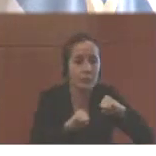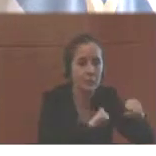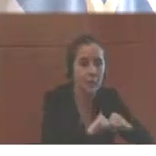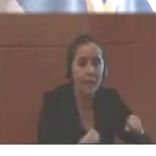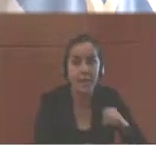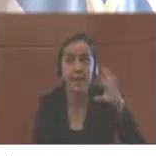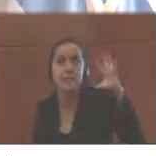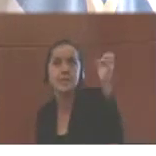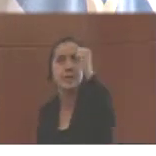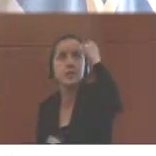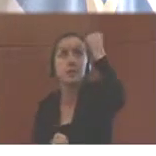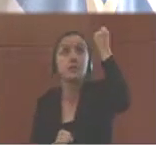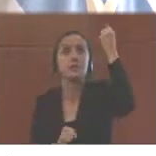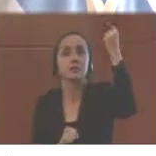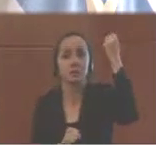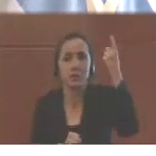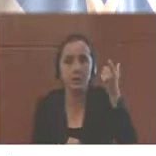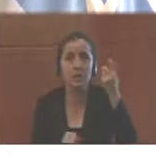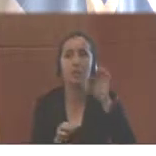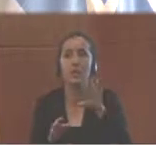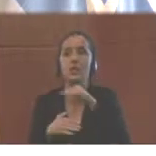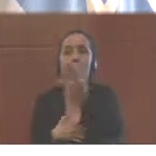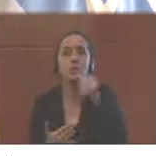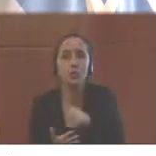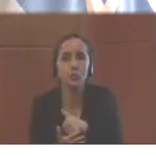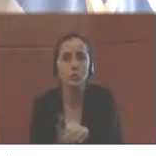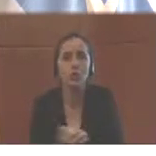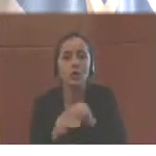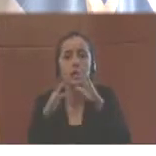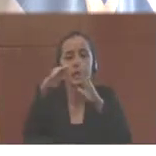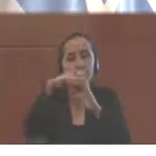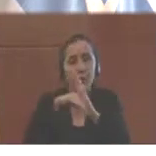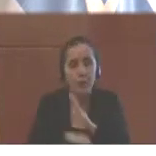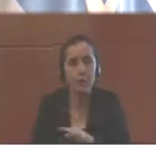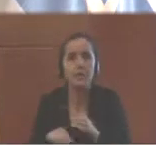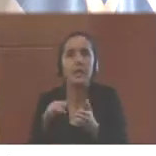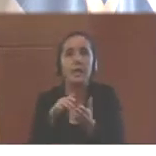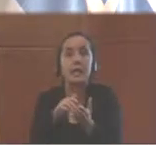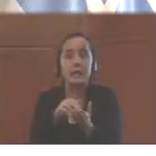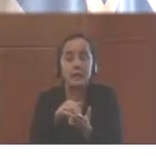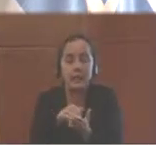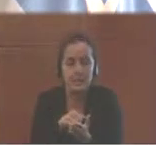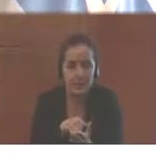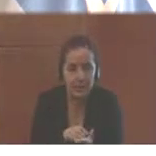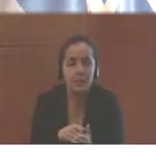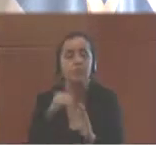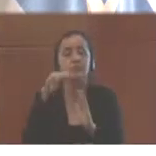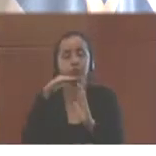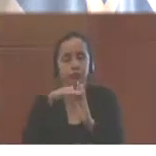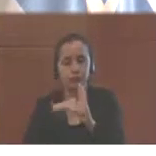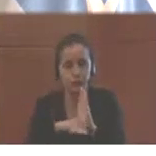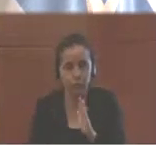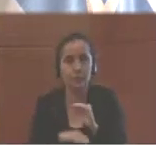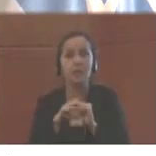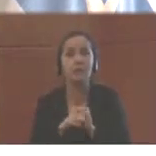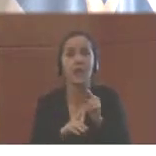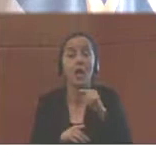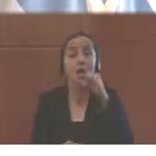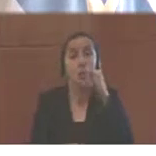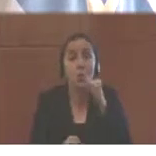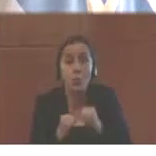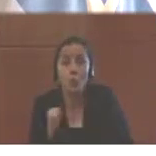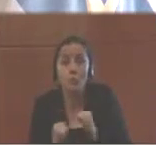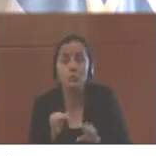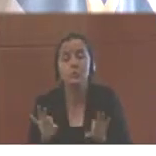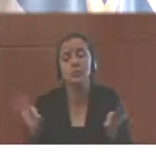is adapted and we reduce our vulnerabilities. Our vision is focused on the fact that the population